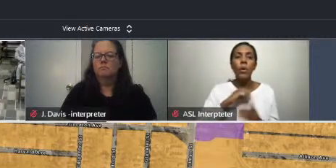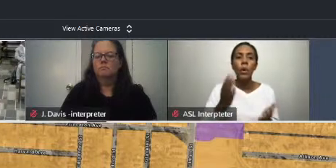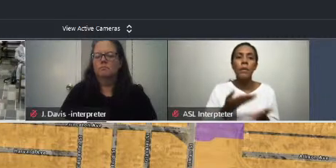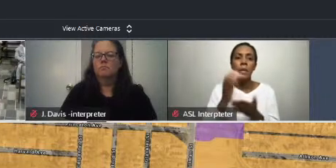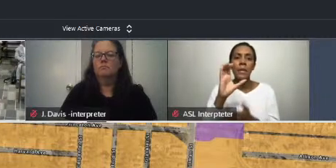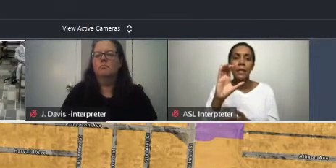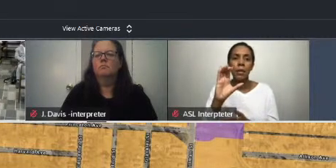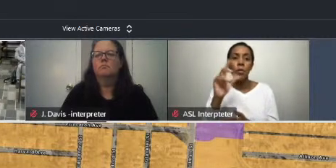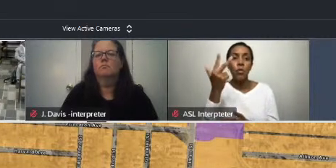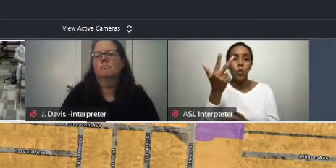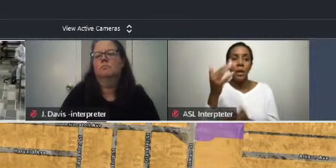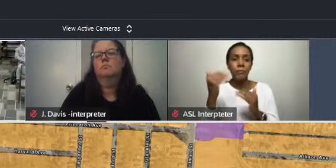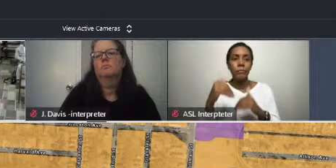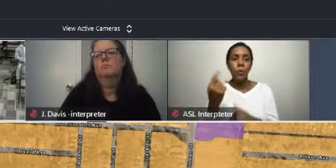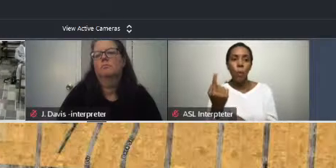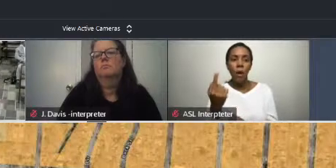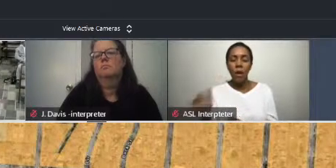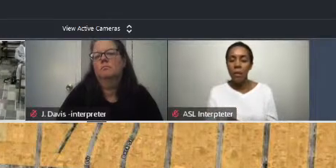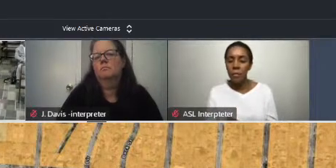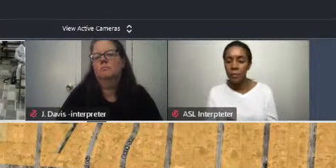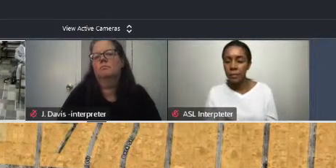CMU 1. Next slide.